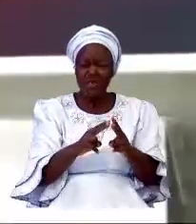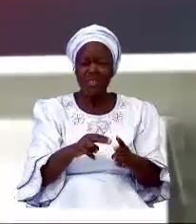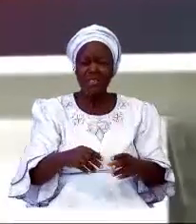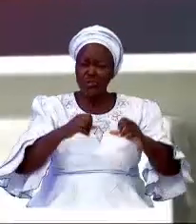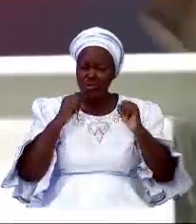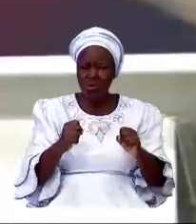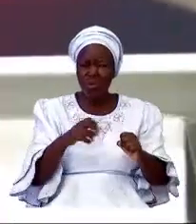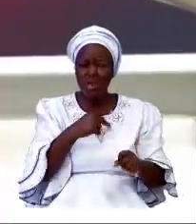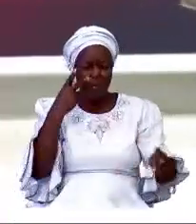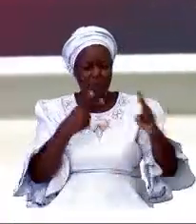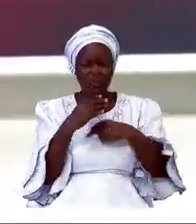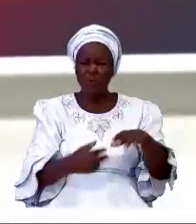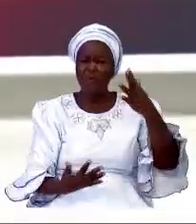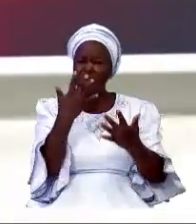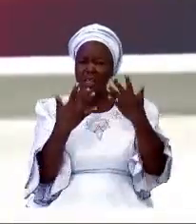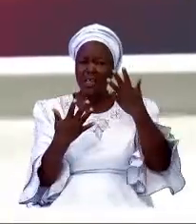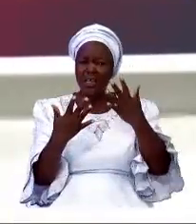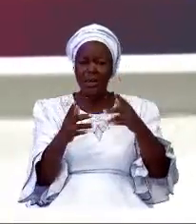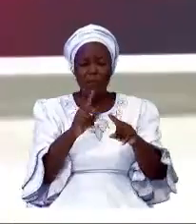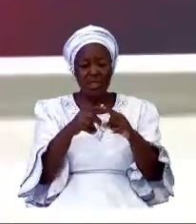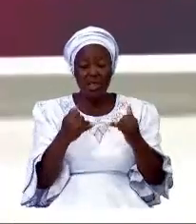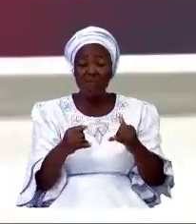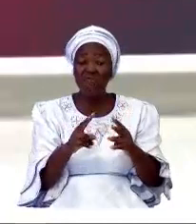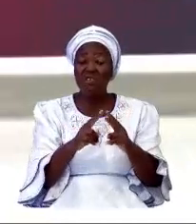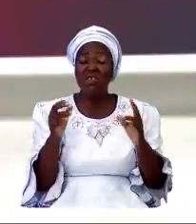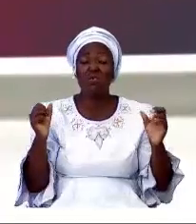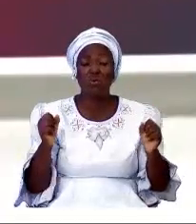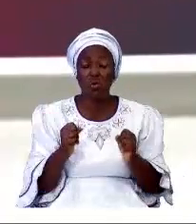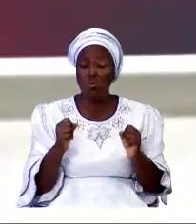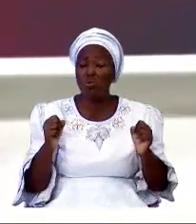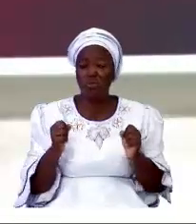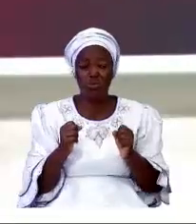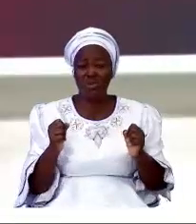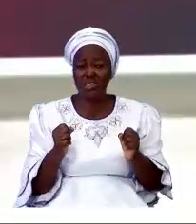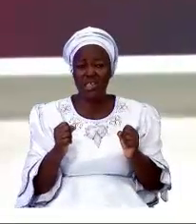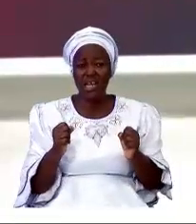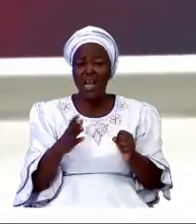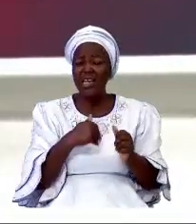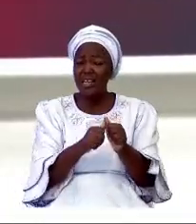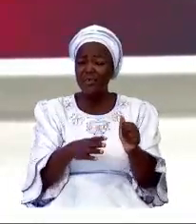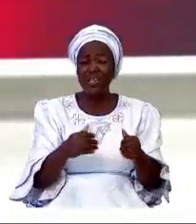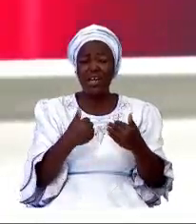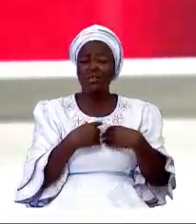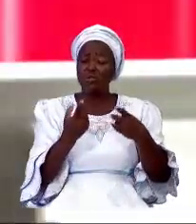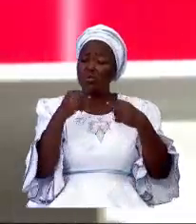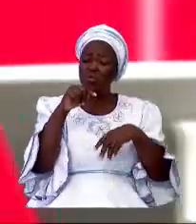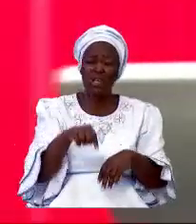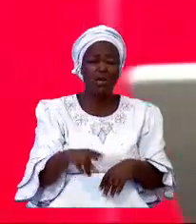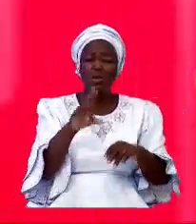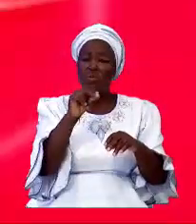fire, fervent, fiery, and zealous. Is not